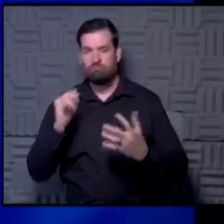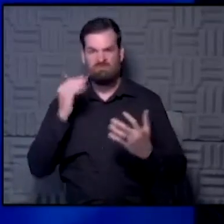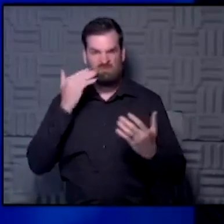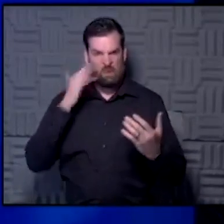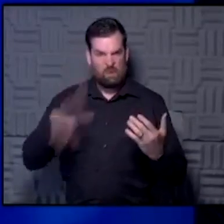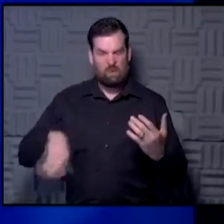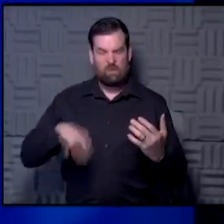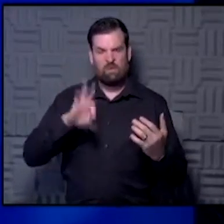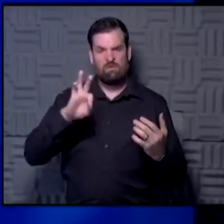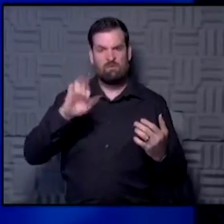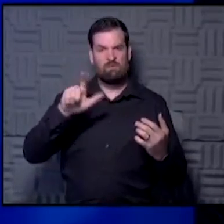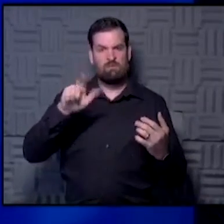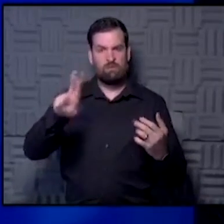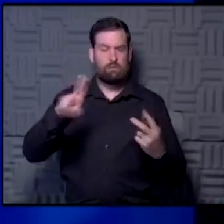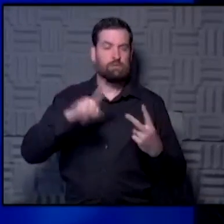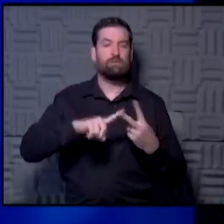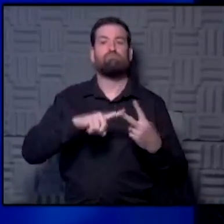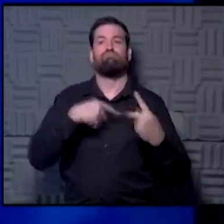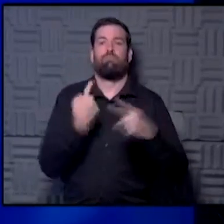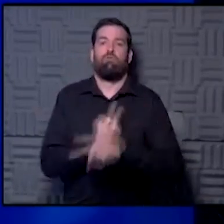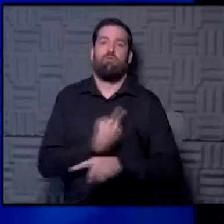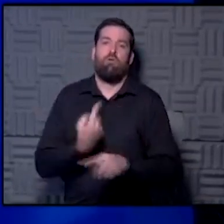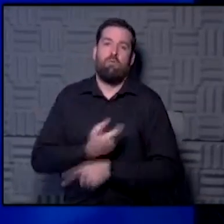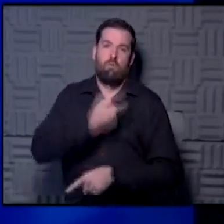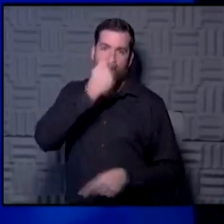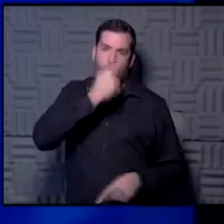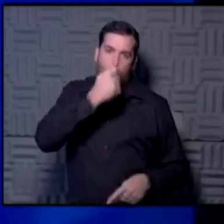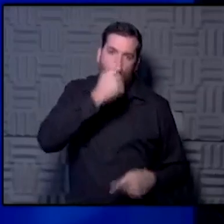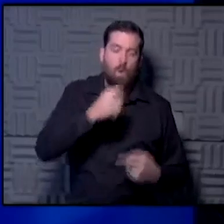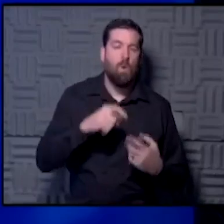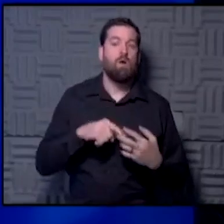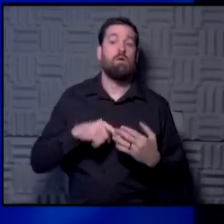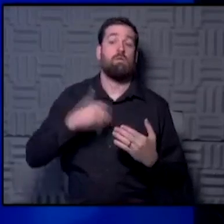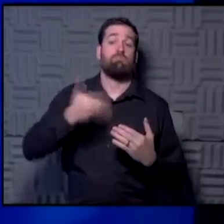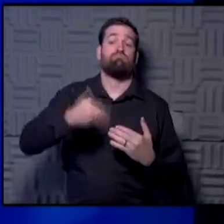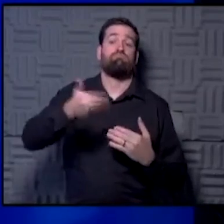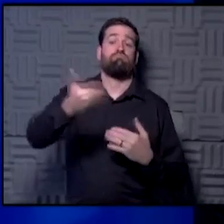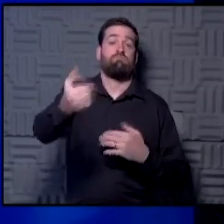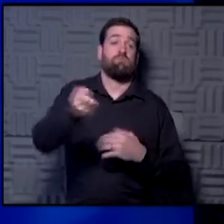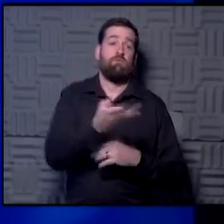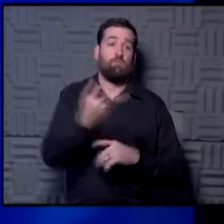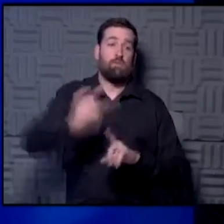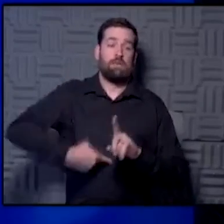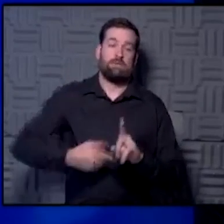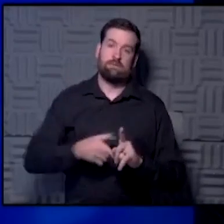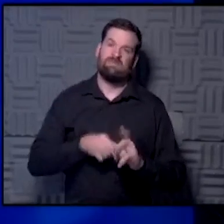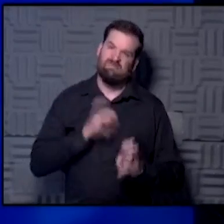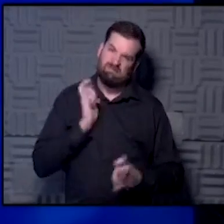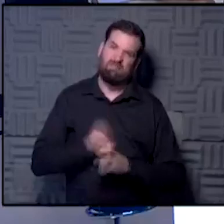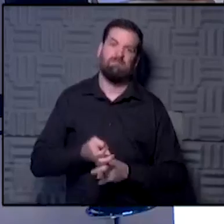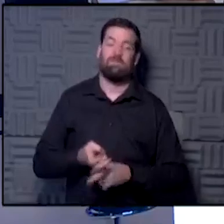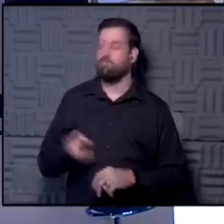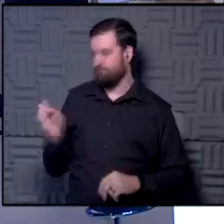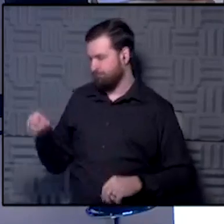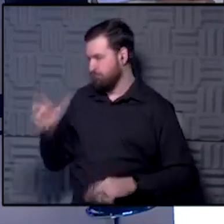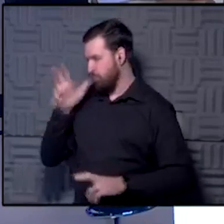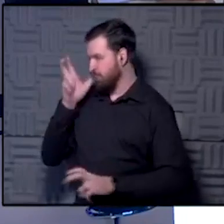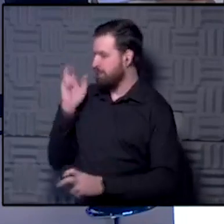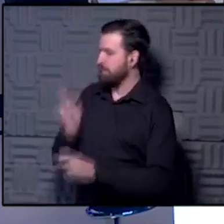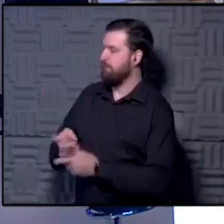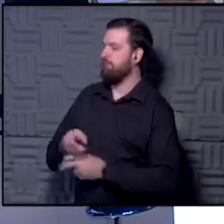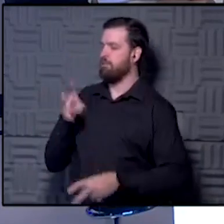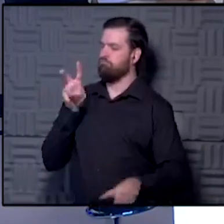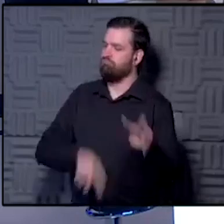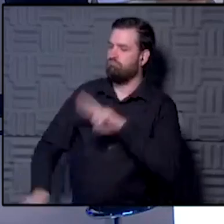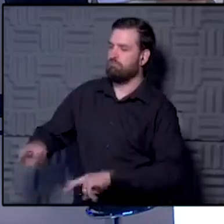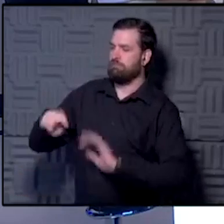got flu and just common cold and stuff like that, next few months could be a bumpy ride. It's going to be difficult as far as assessing